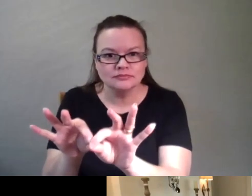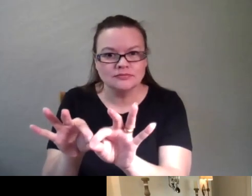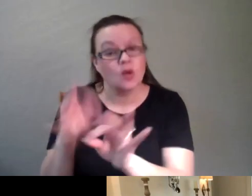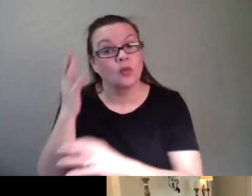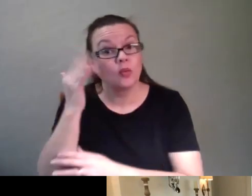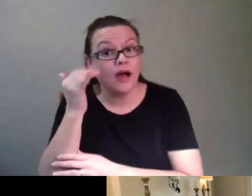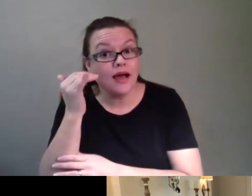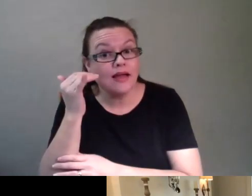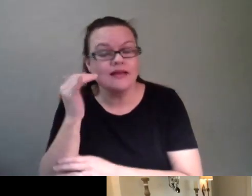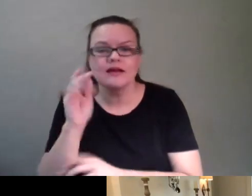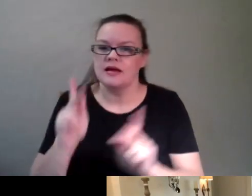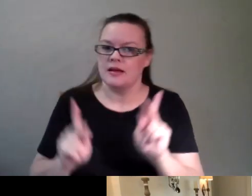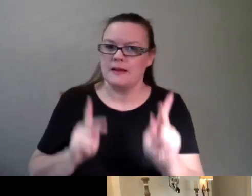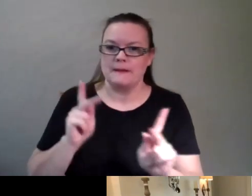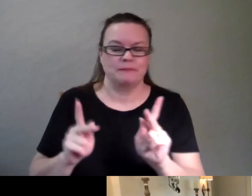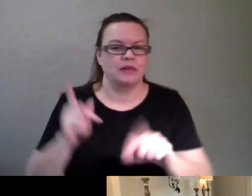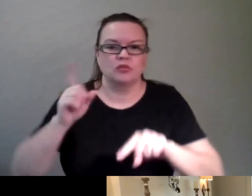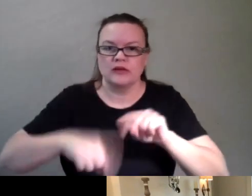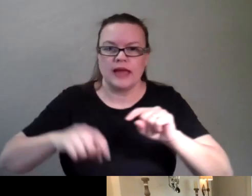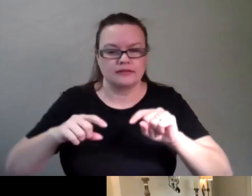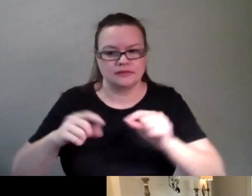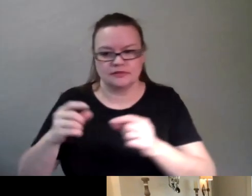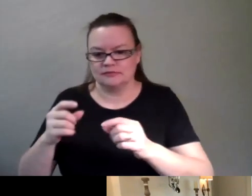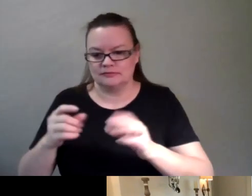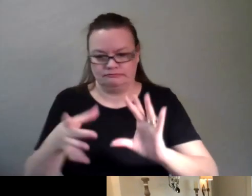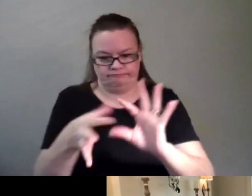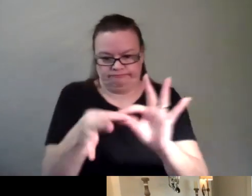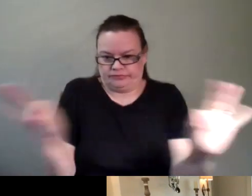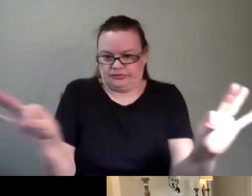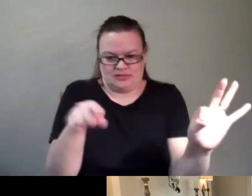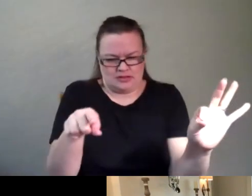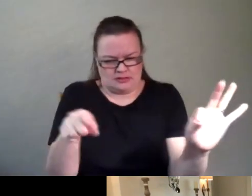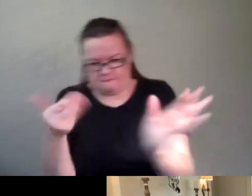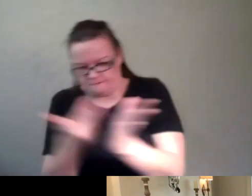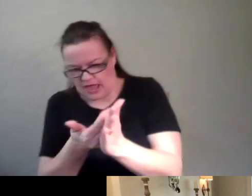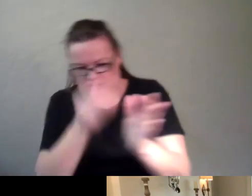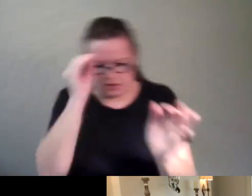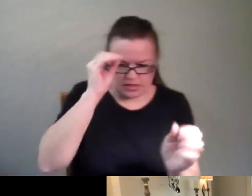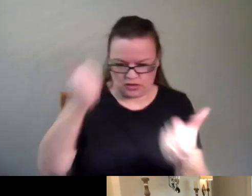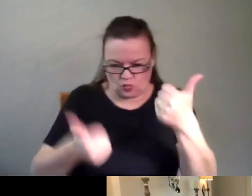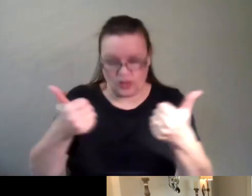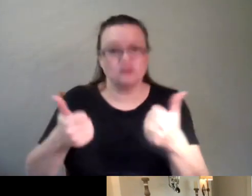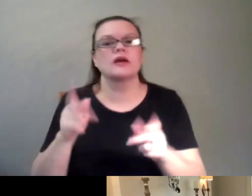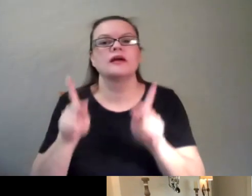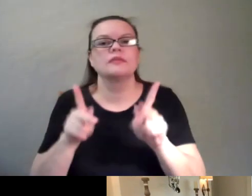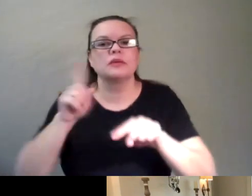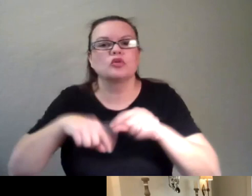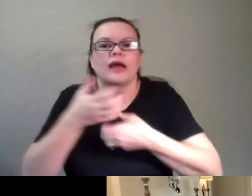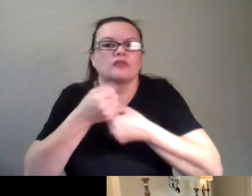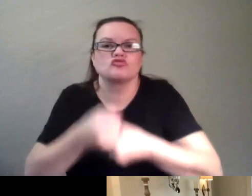hard time figuring out what are the facts. They have no trusted sources. And sometimes the sources that they trust, friends and